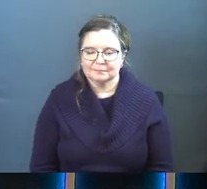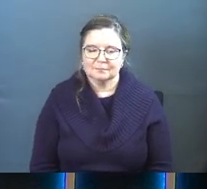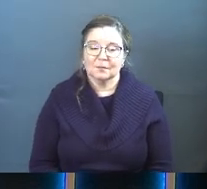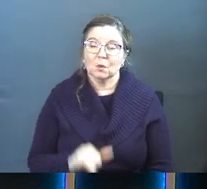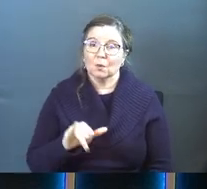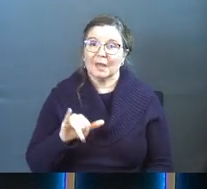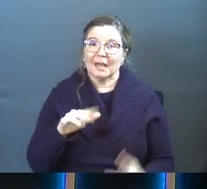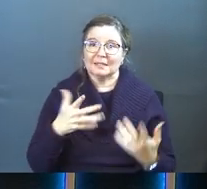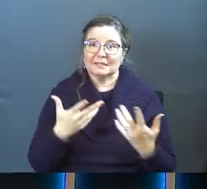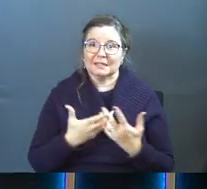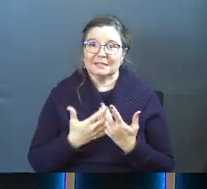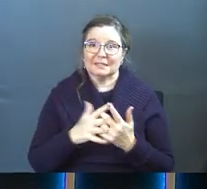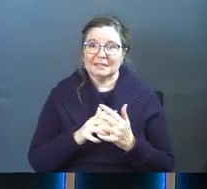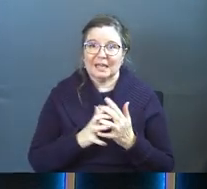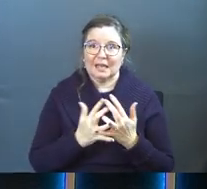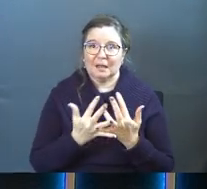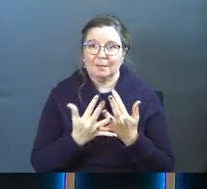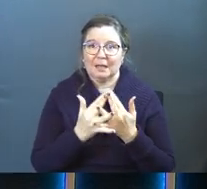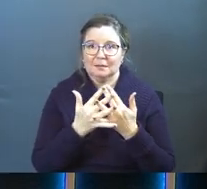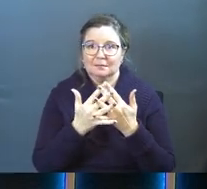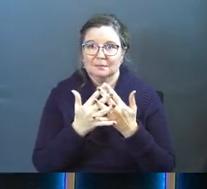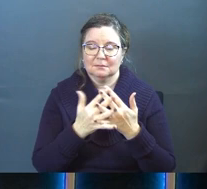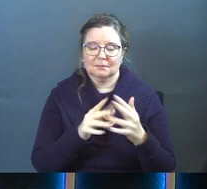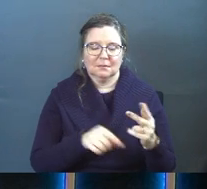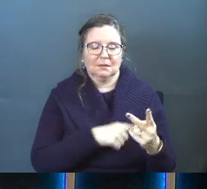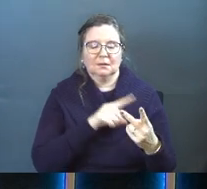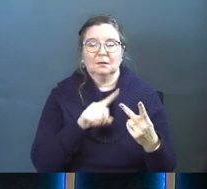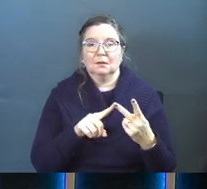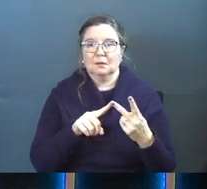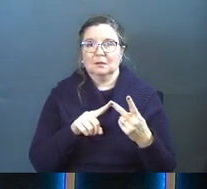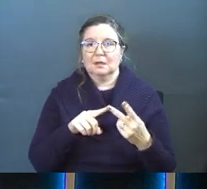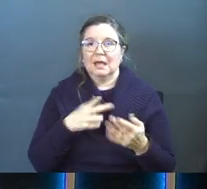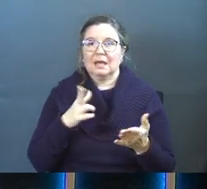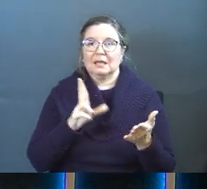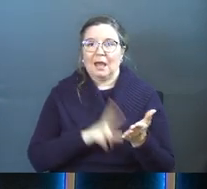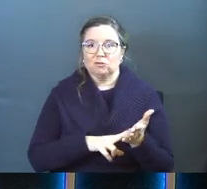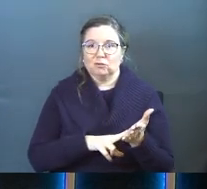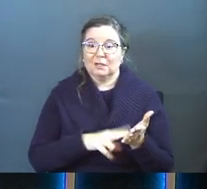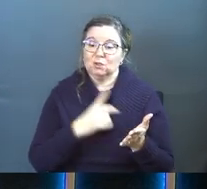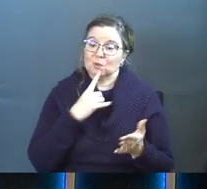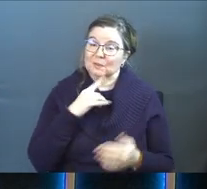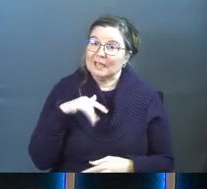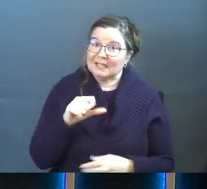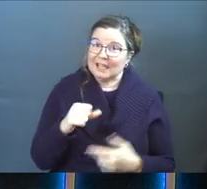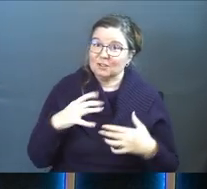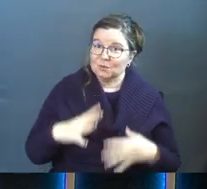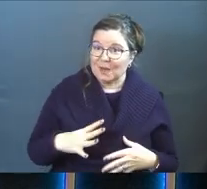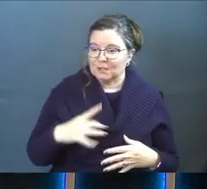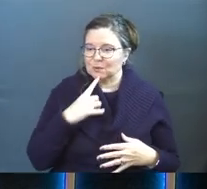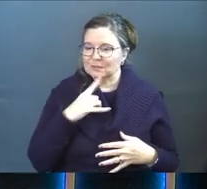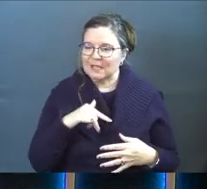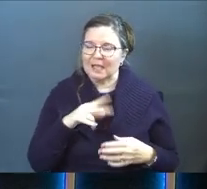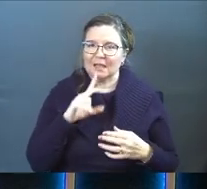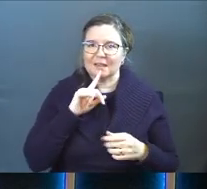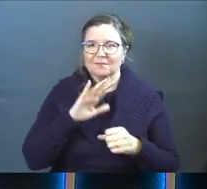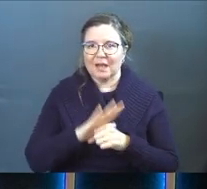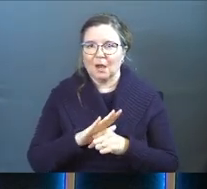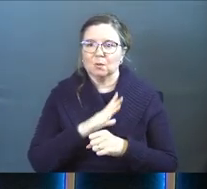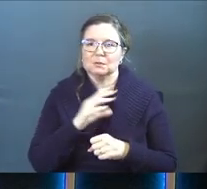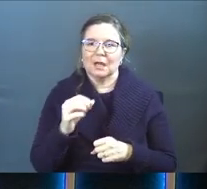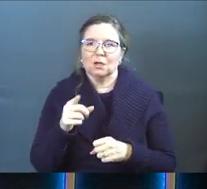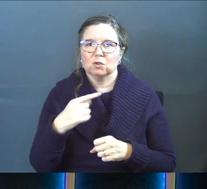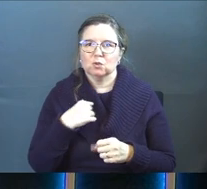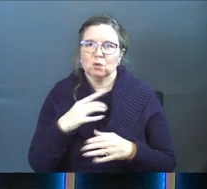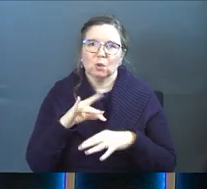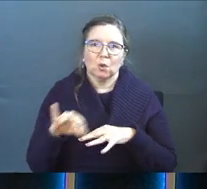So that's entanglement. The next one is contract. So contract is, you do say yes to the dress, and you do say the vows,